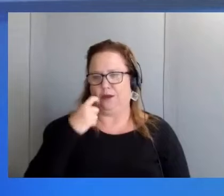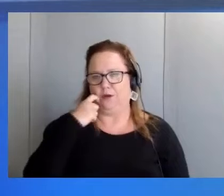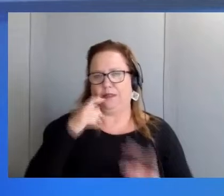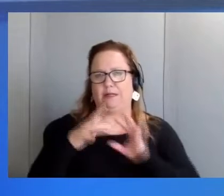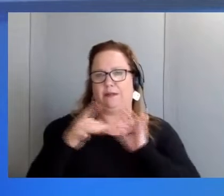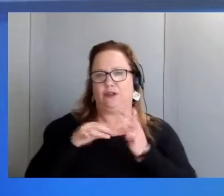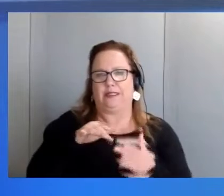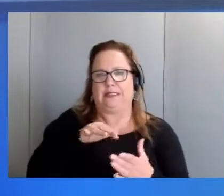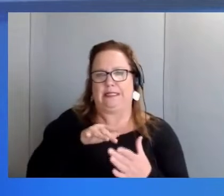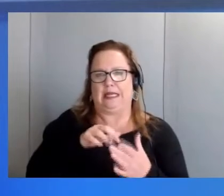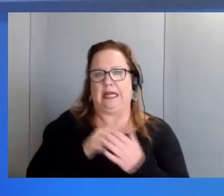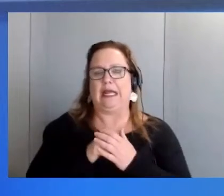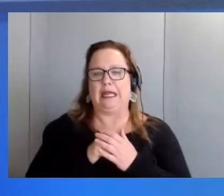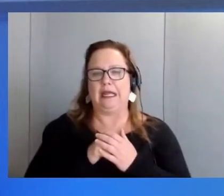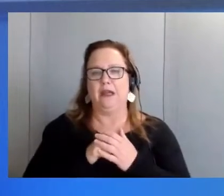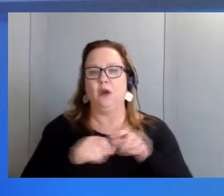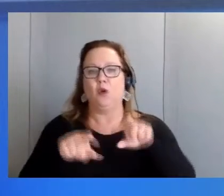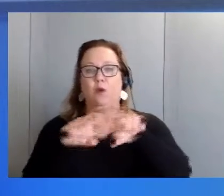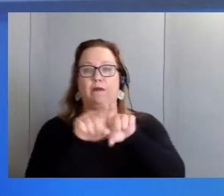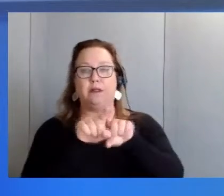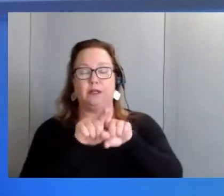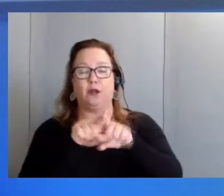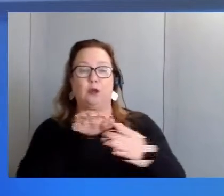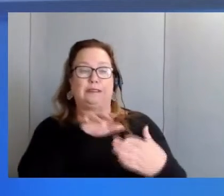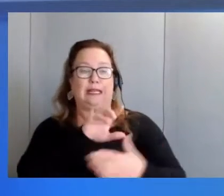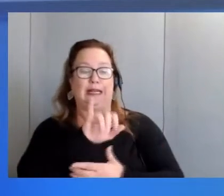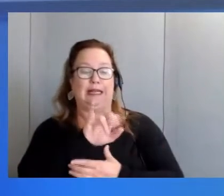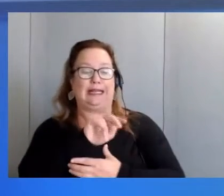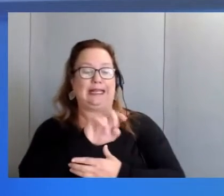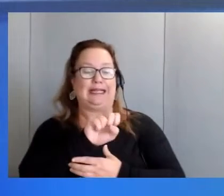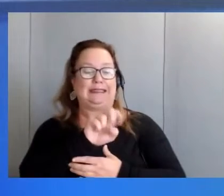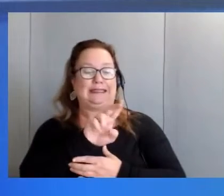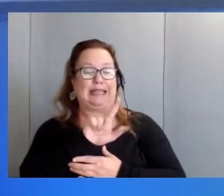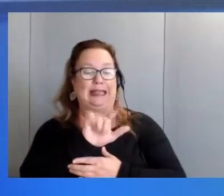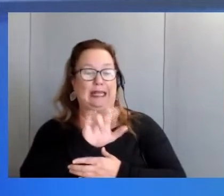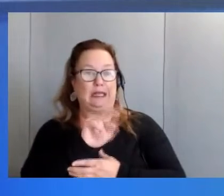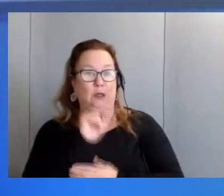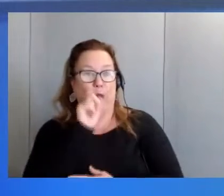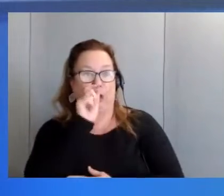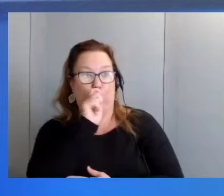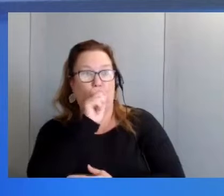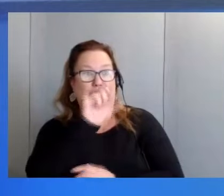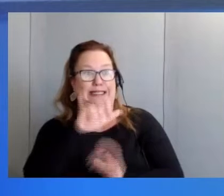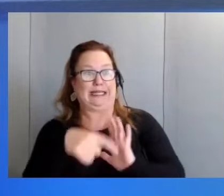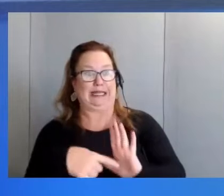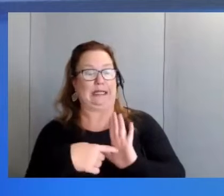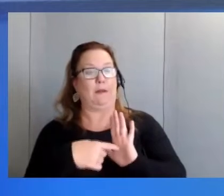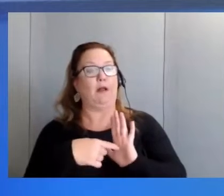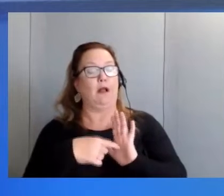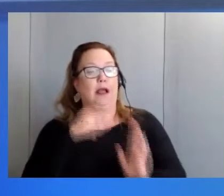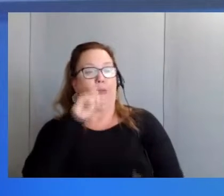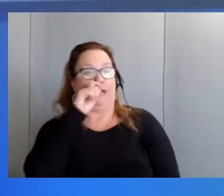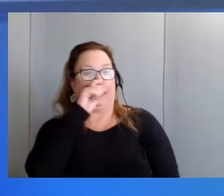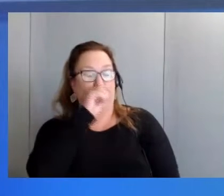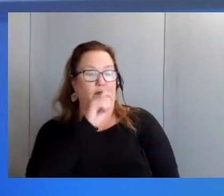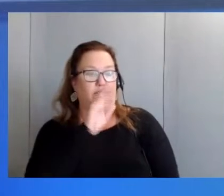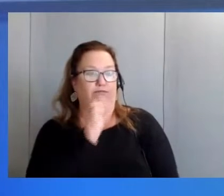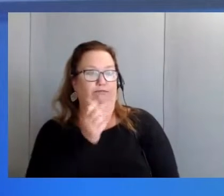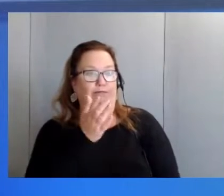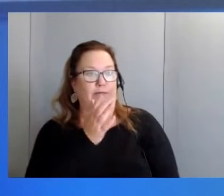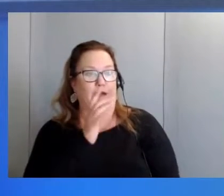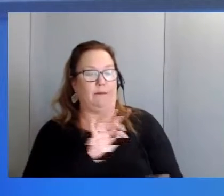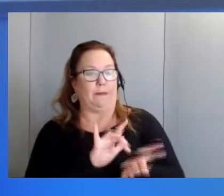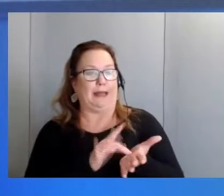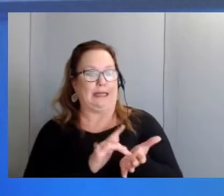We've also studied insulin, intranasal insulin, as an example of sort of nasal delivery of drugs. But the one you're referring